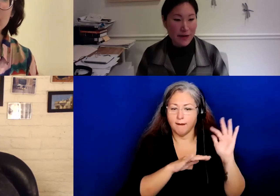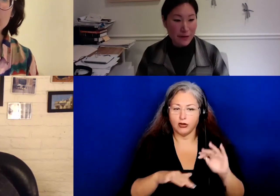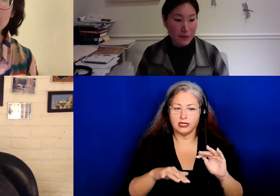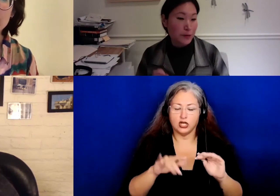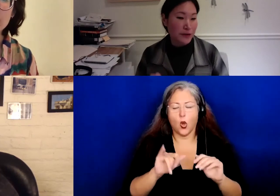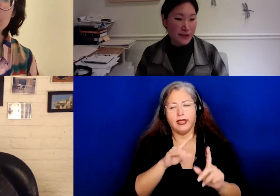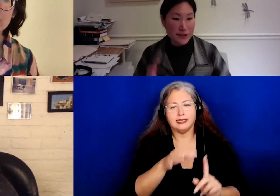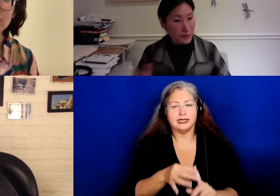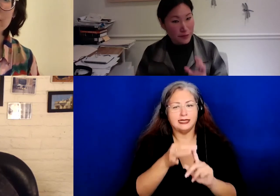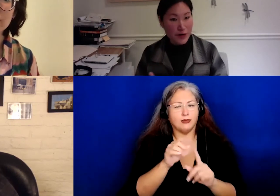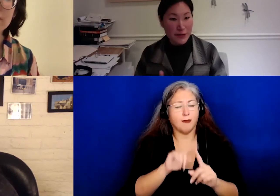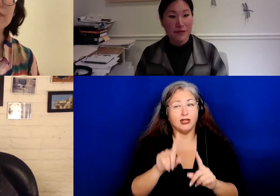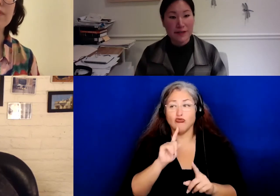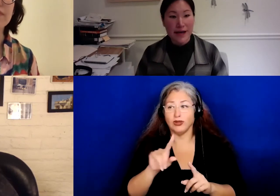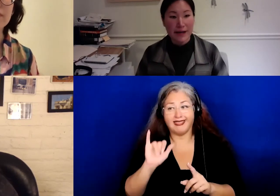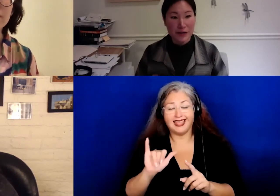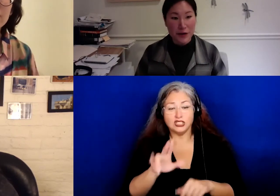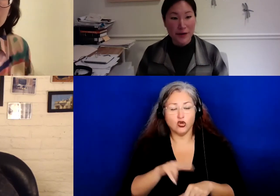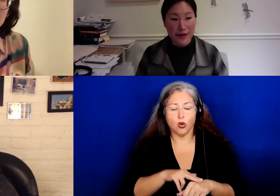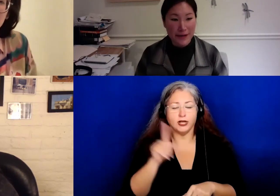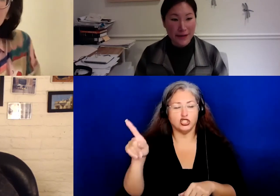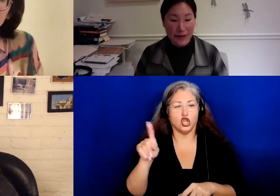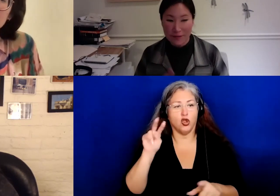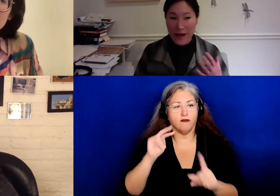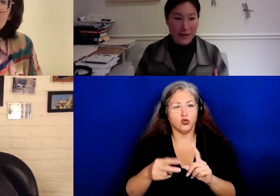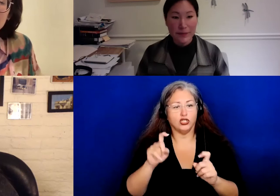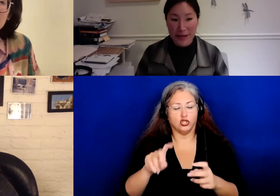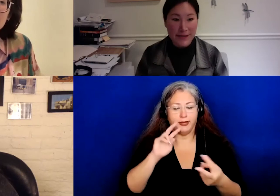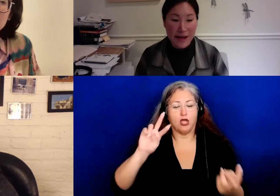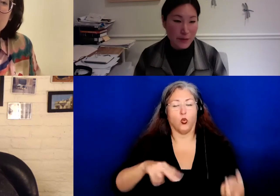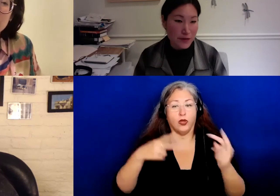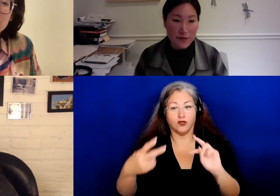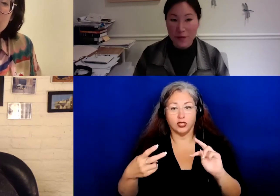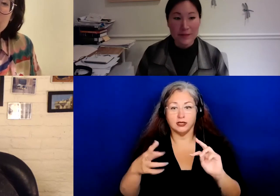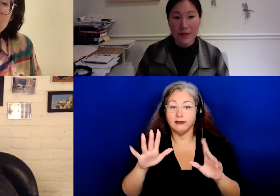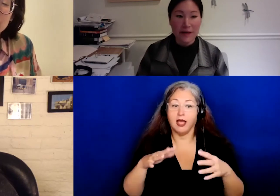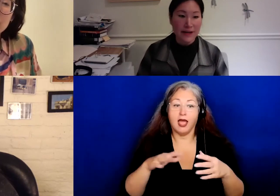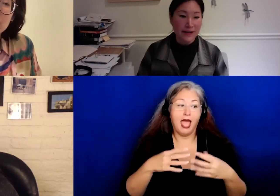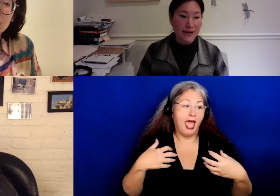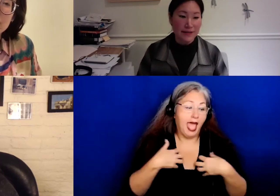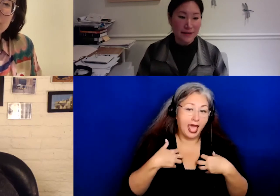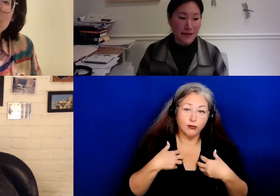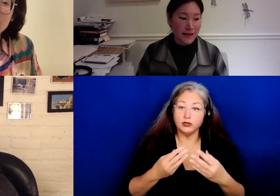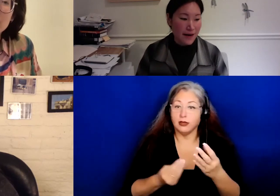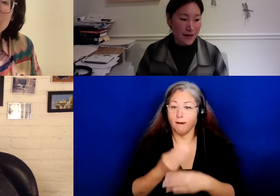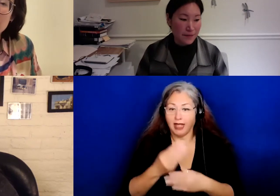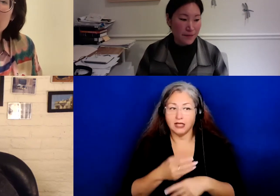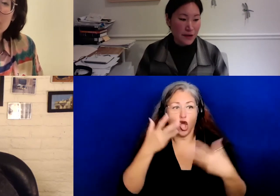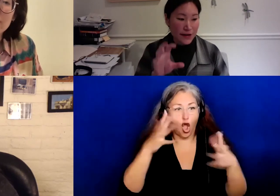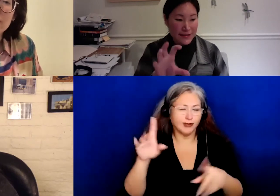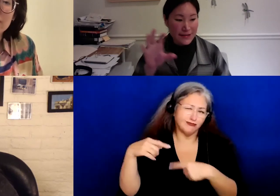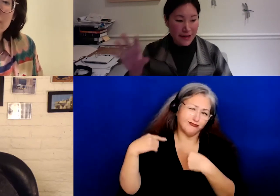exception rather than the rule. And she's sort of trying to reverse that and show that in fact plants and animals have always migrated,